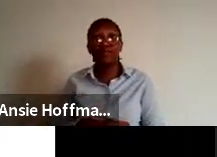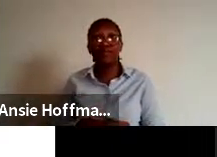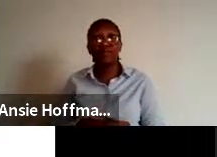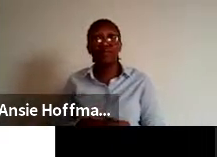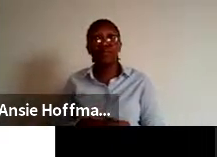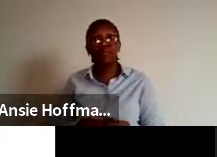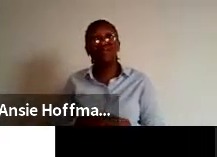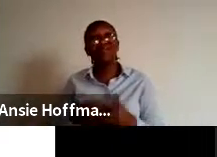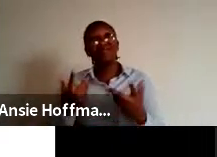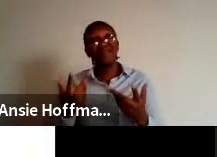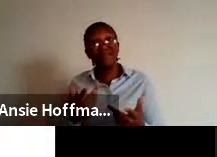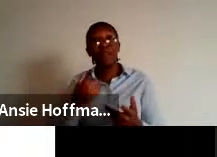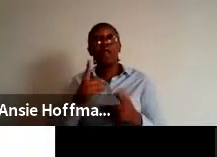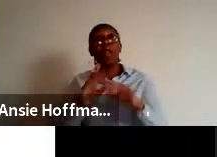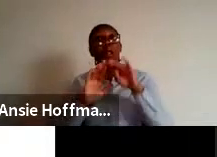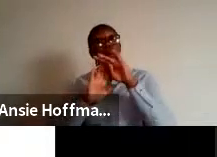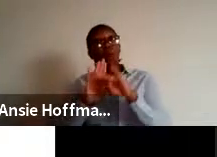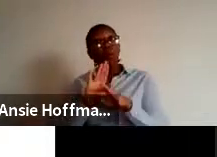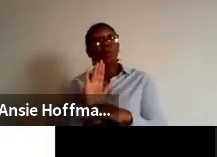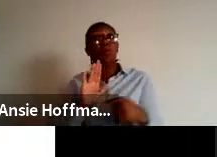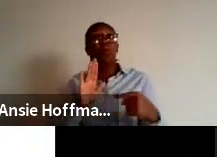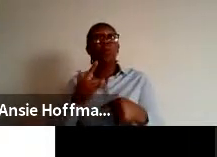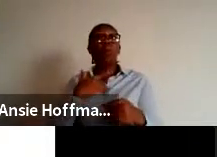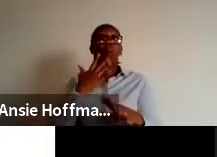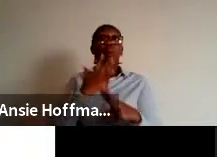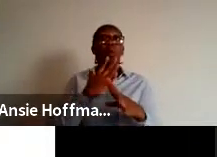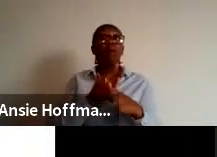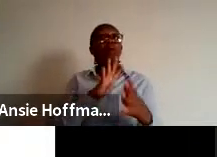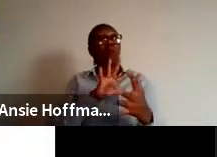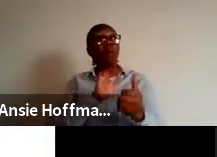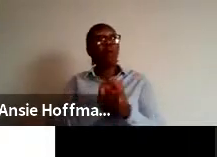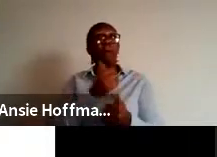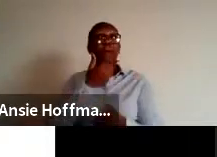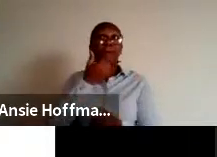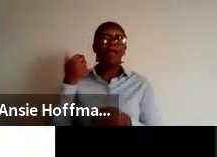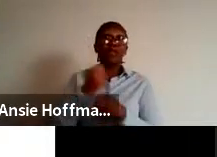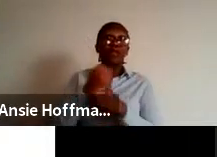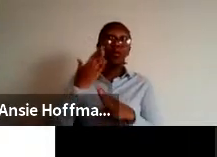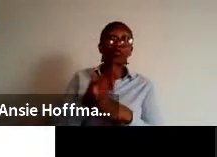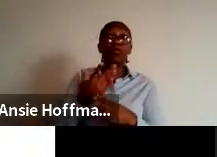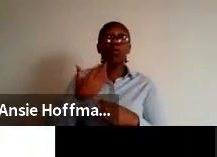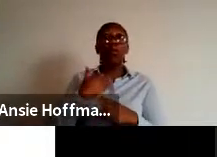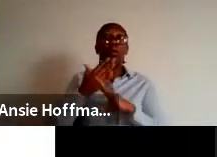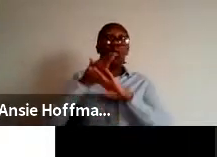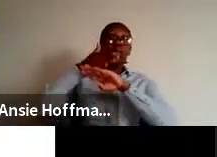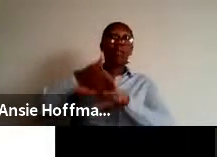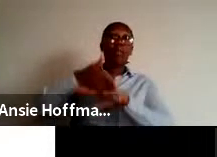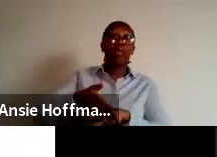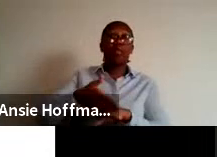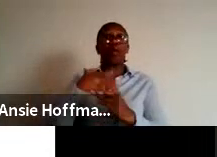of the problem and how best we can work our way out of the problem and make a change.